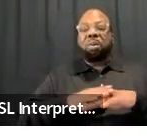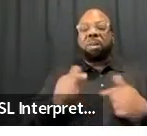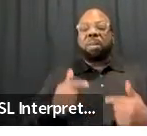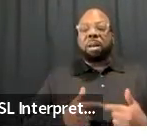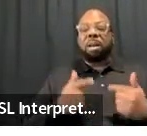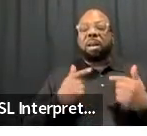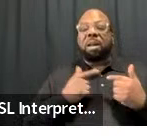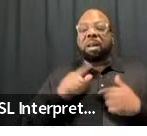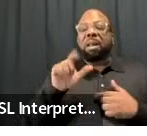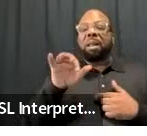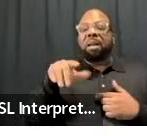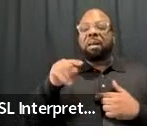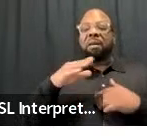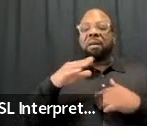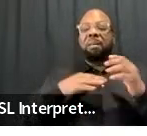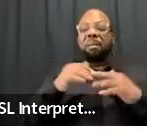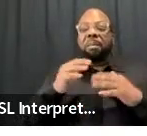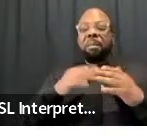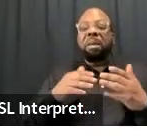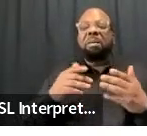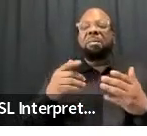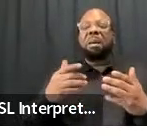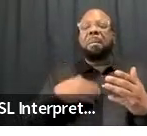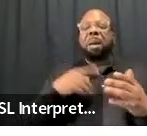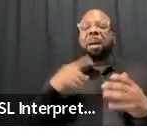conversations with FDNY around safety,